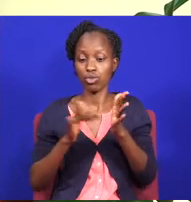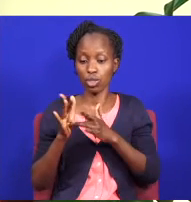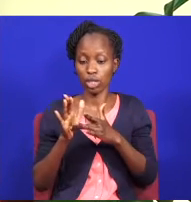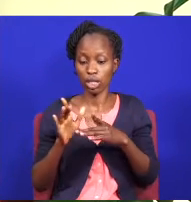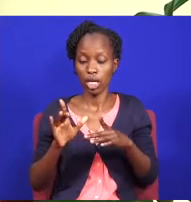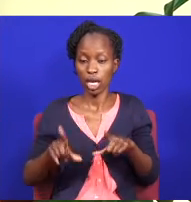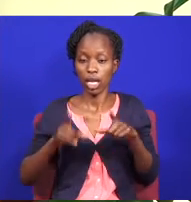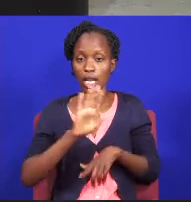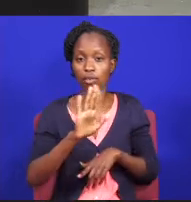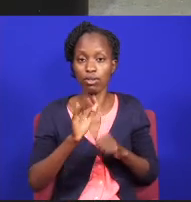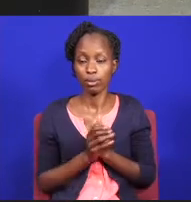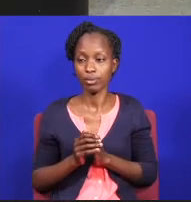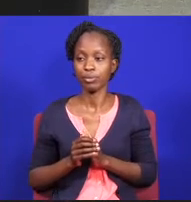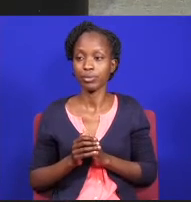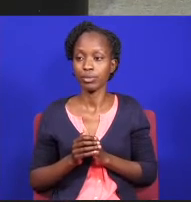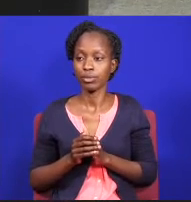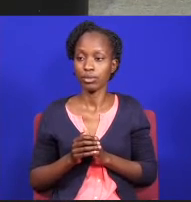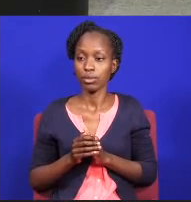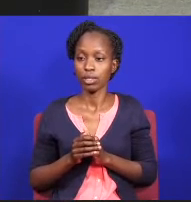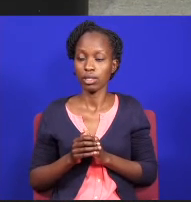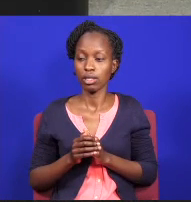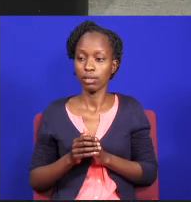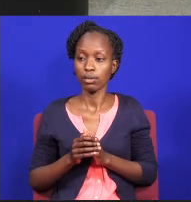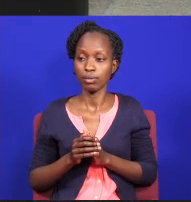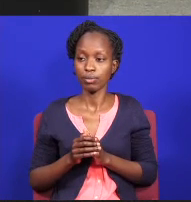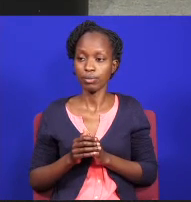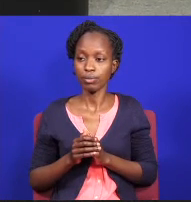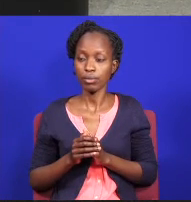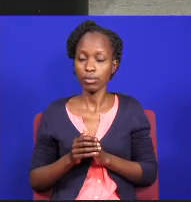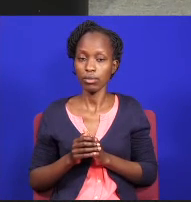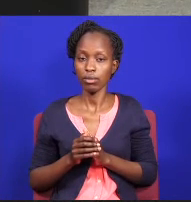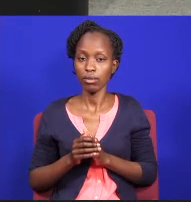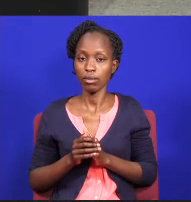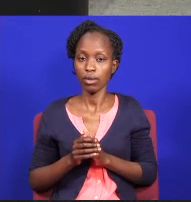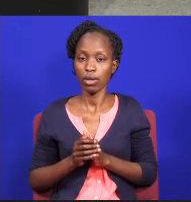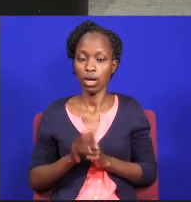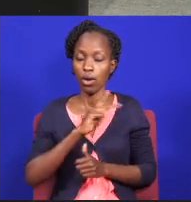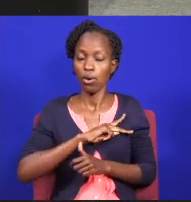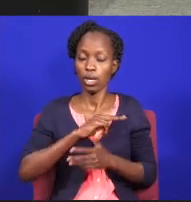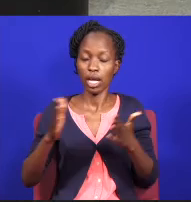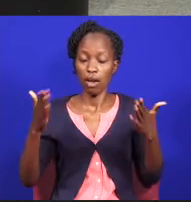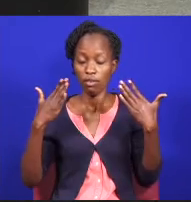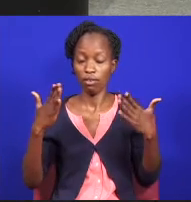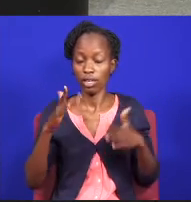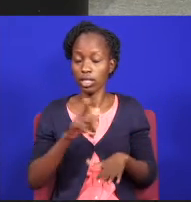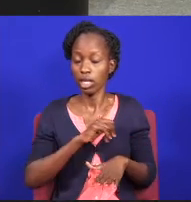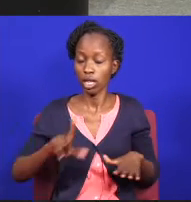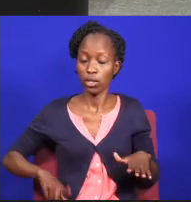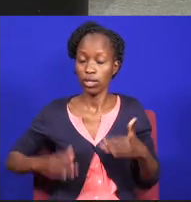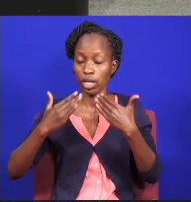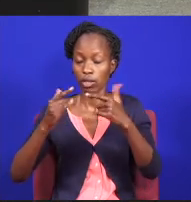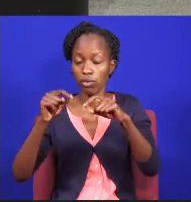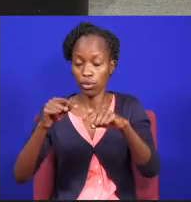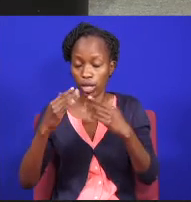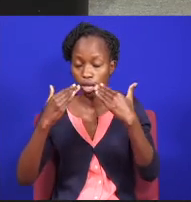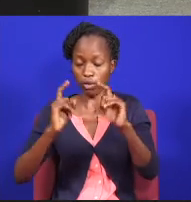the end this morning. Let's pray. Let us pray. Our kind and everlasting Father, we thank you for this day. We thank you for the gift of